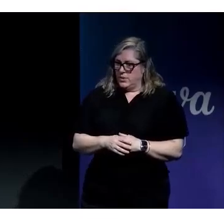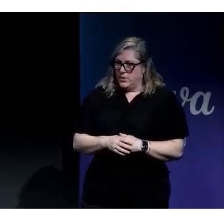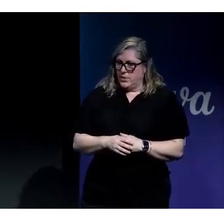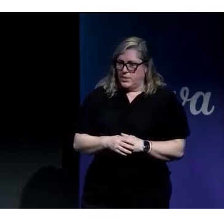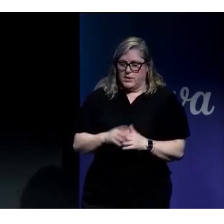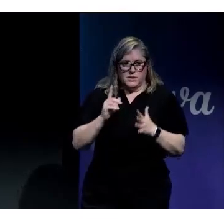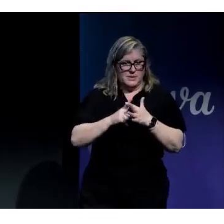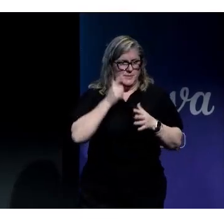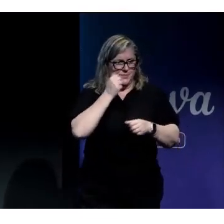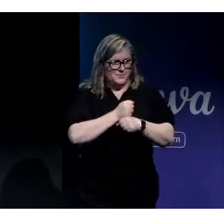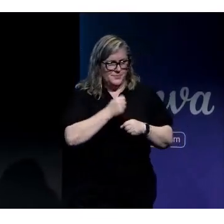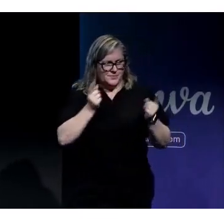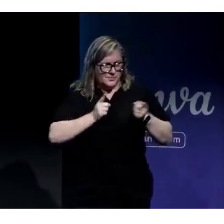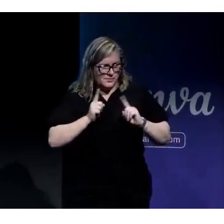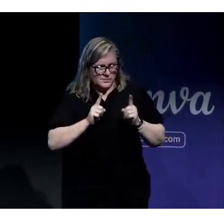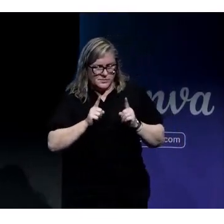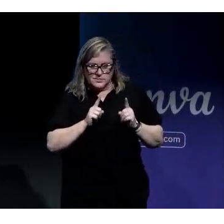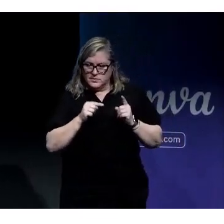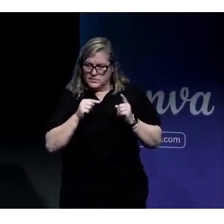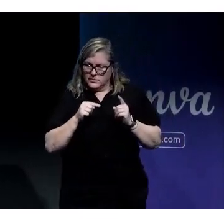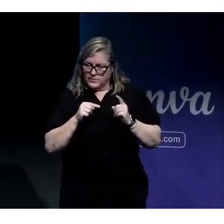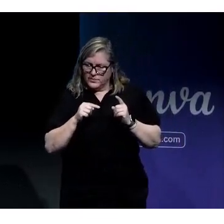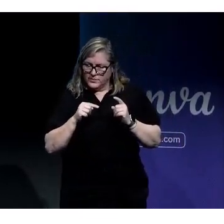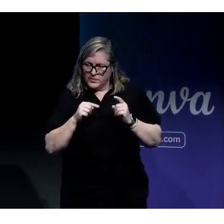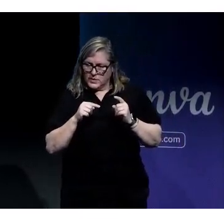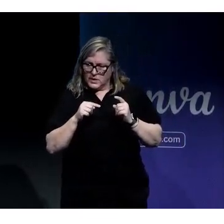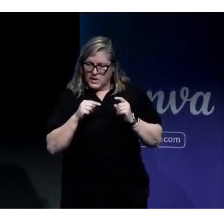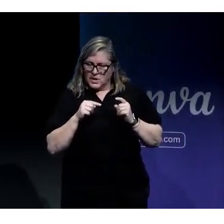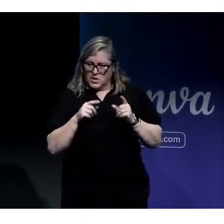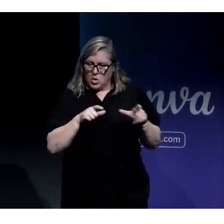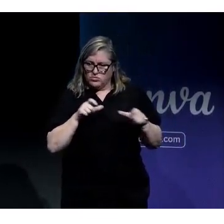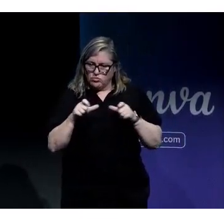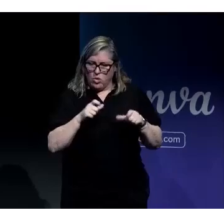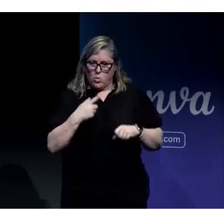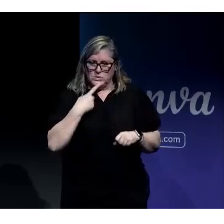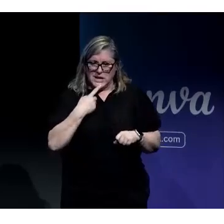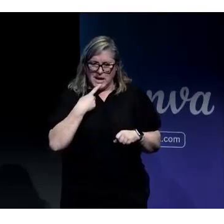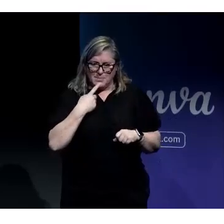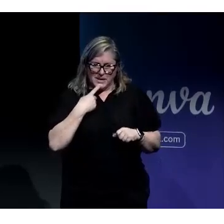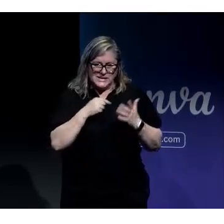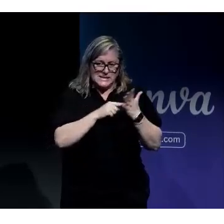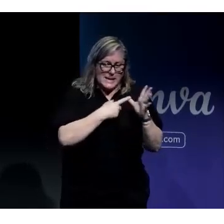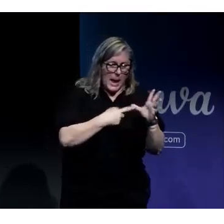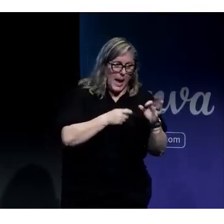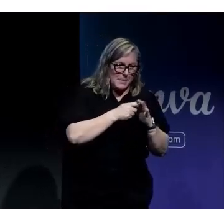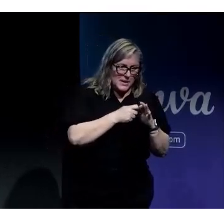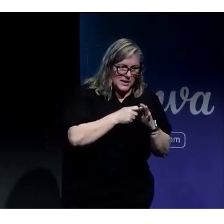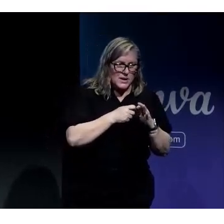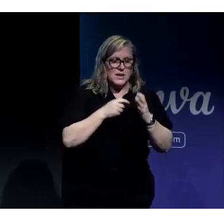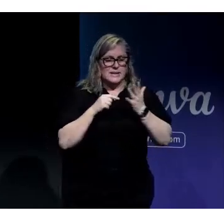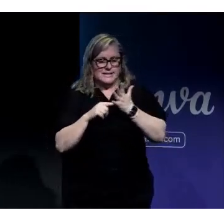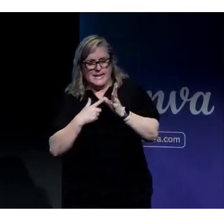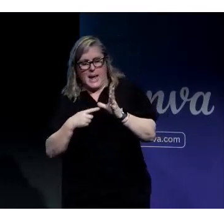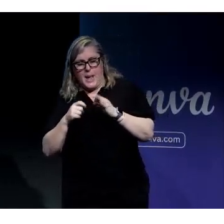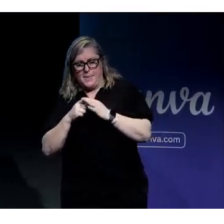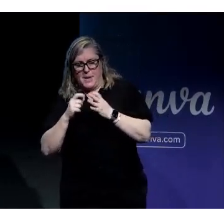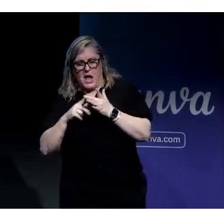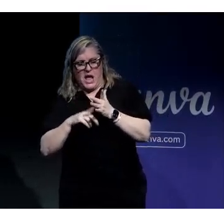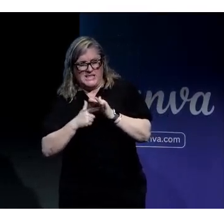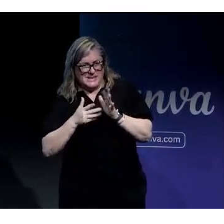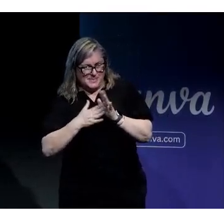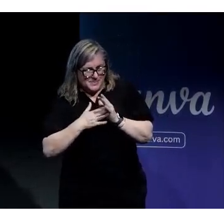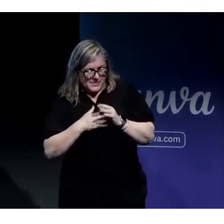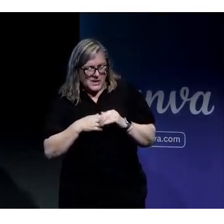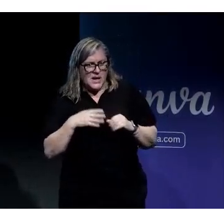these control types is a tab and a tab item. What Windows UI automation specifically exposes is two